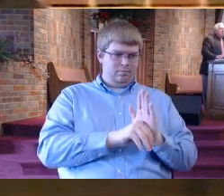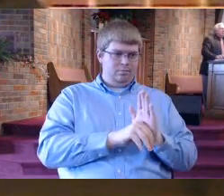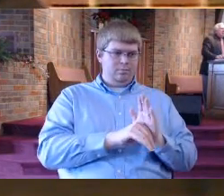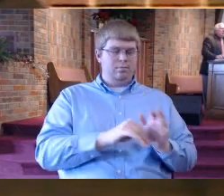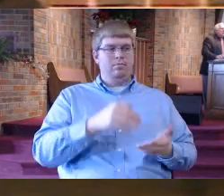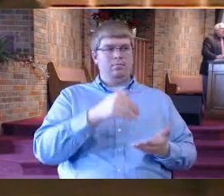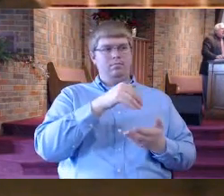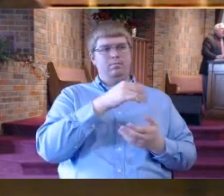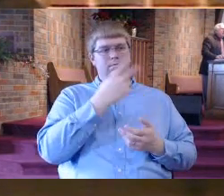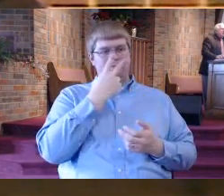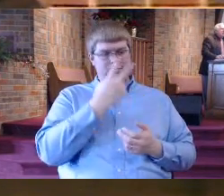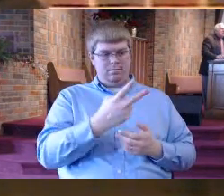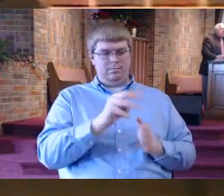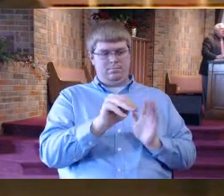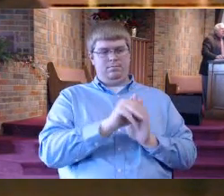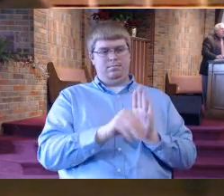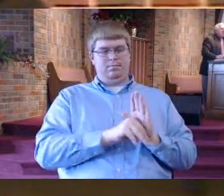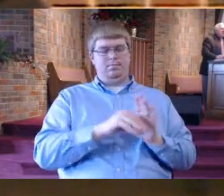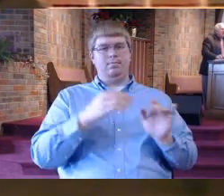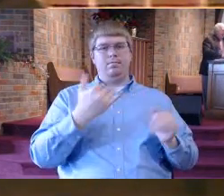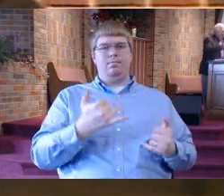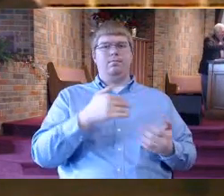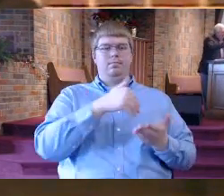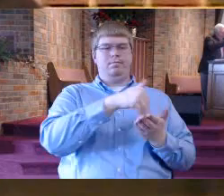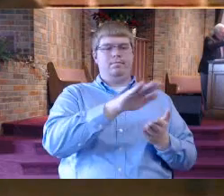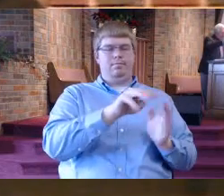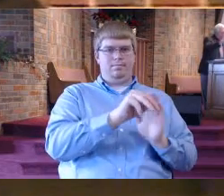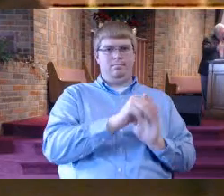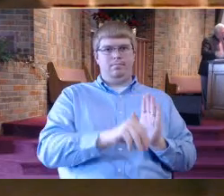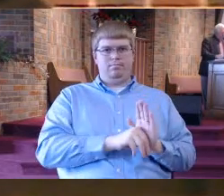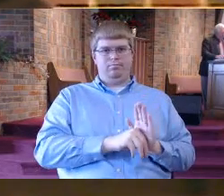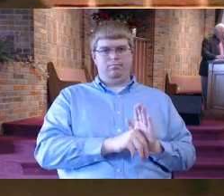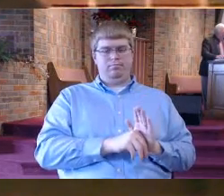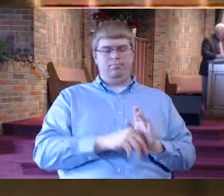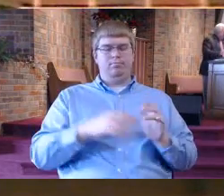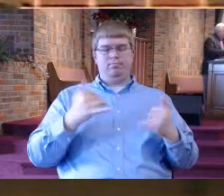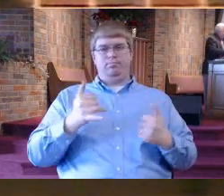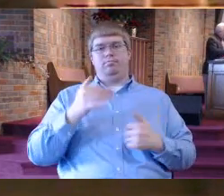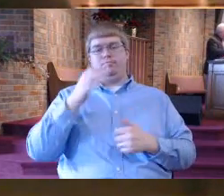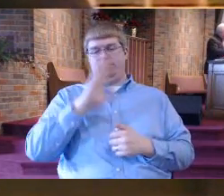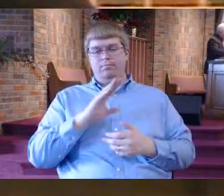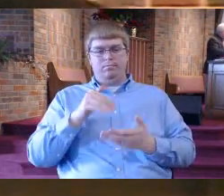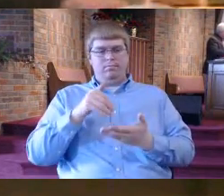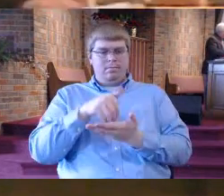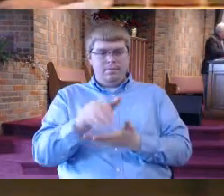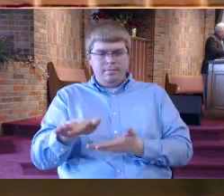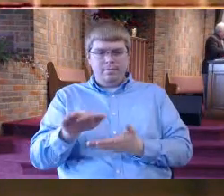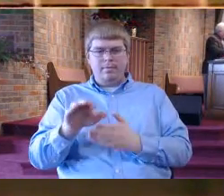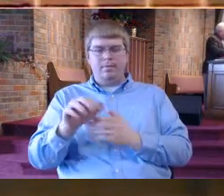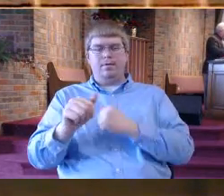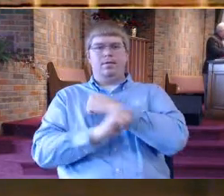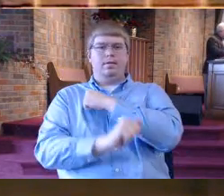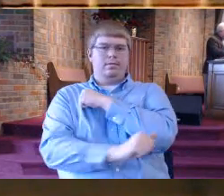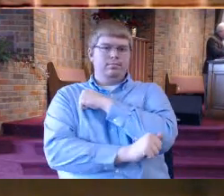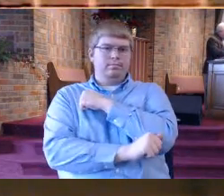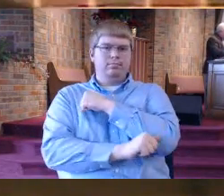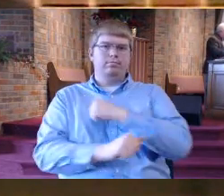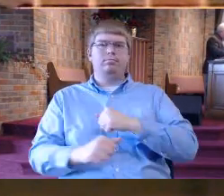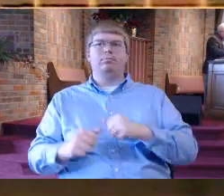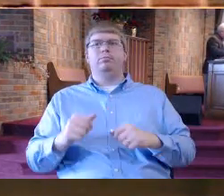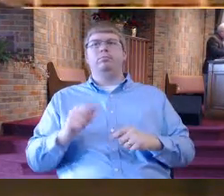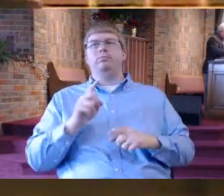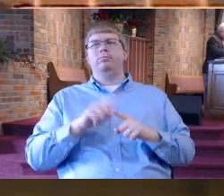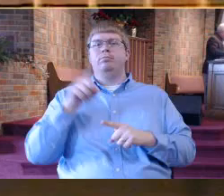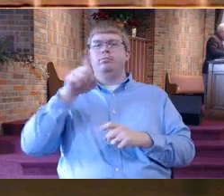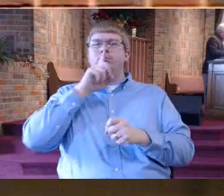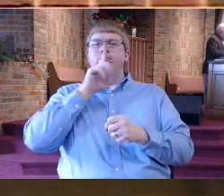Abraham to the promised land in Genesis chapter 12, and that relationship will continue for some time. God sent the